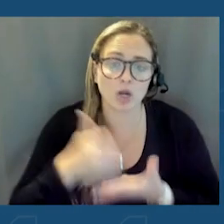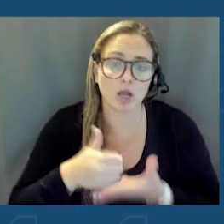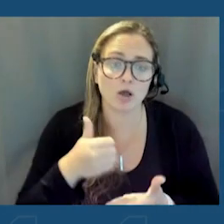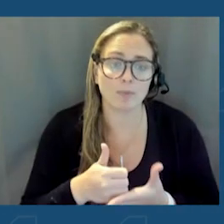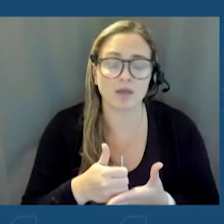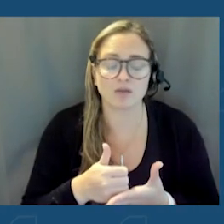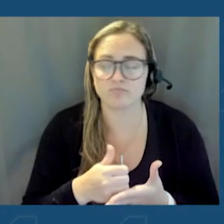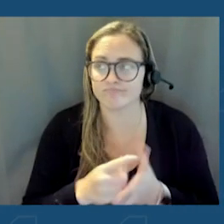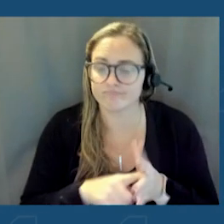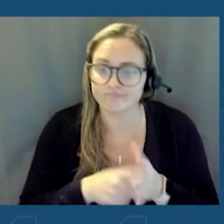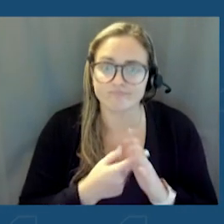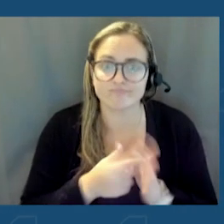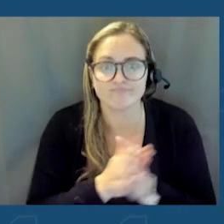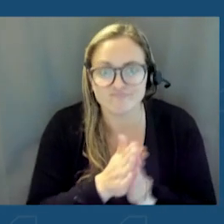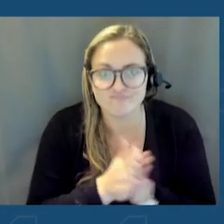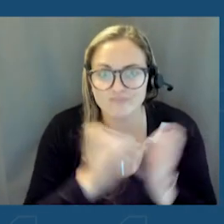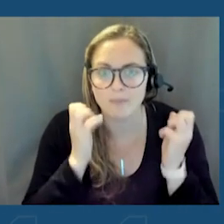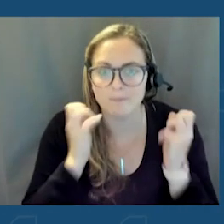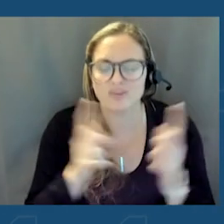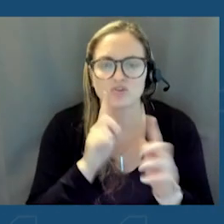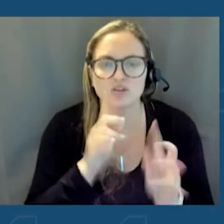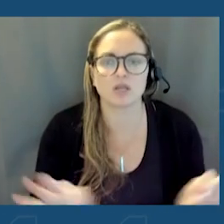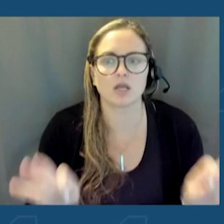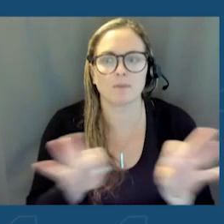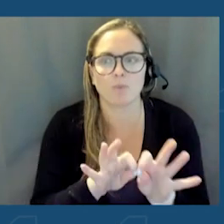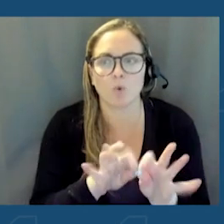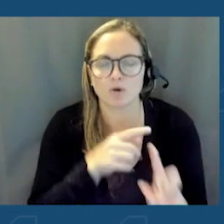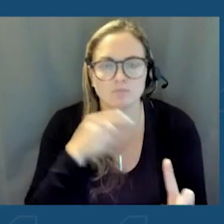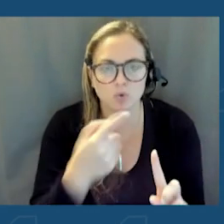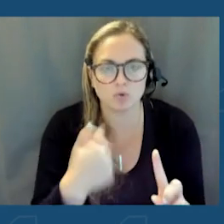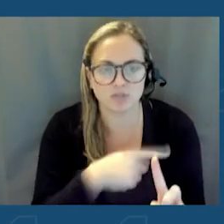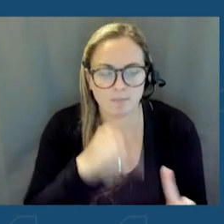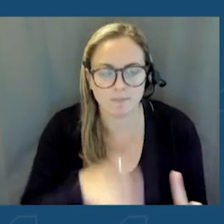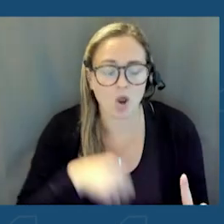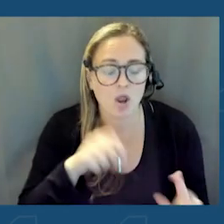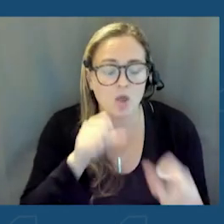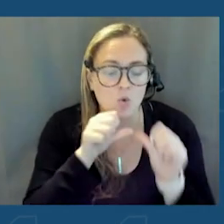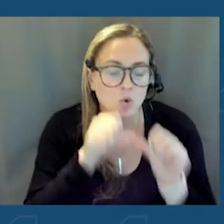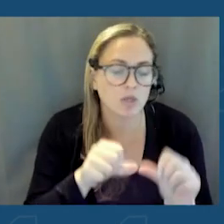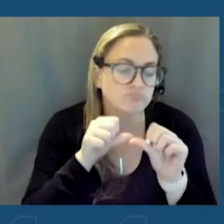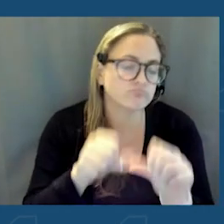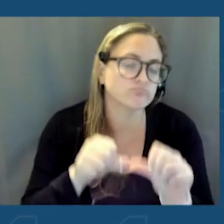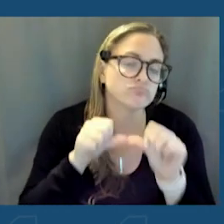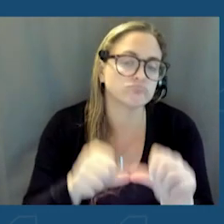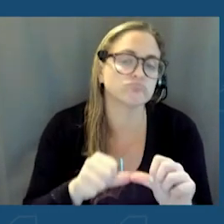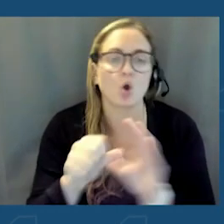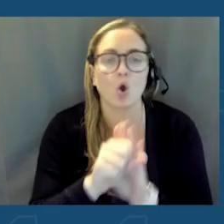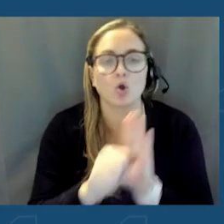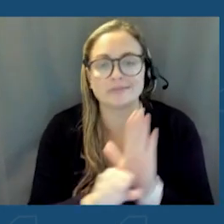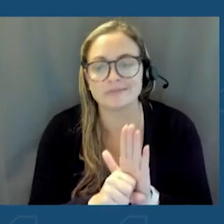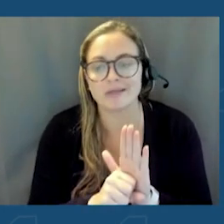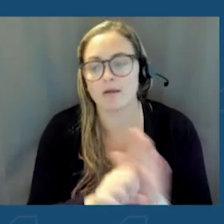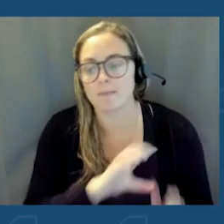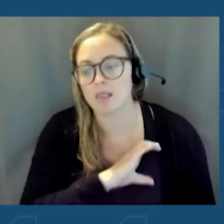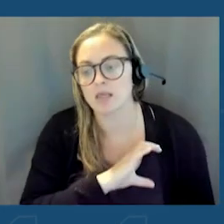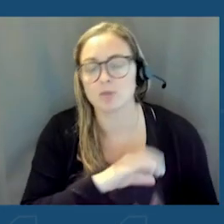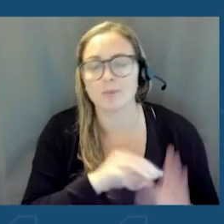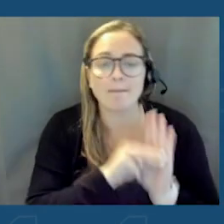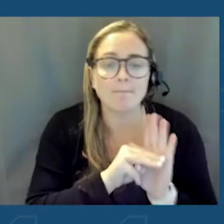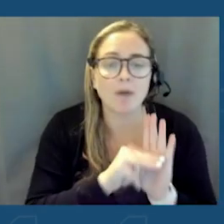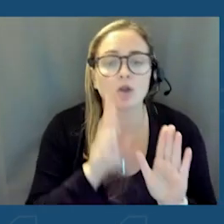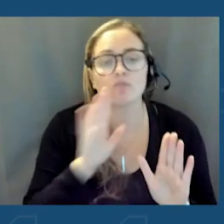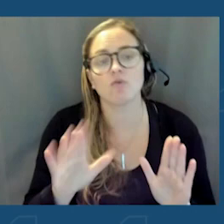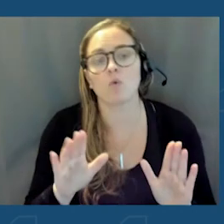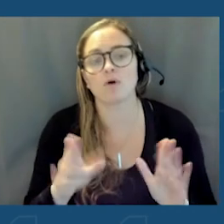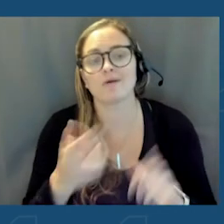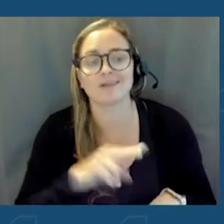so many of these really important initiatives that I'm proud of. I'm going to keep pushing and pushing and pushing our state police to be a model for the nation in terms of how we